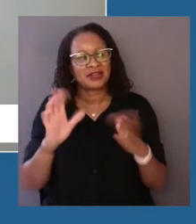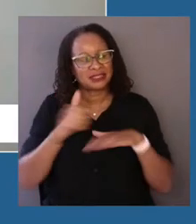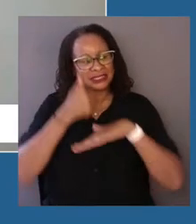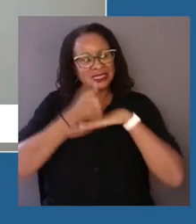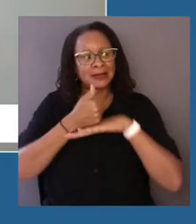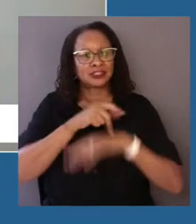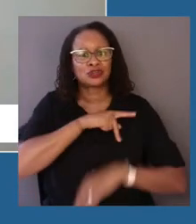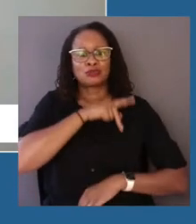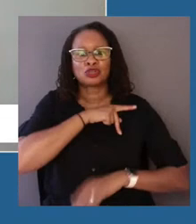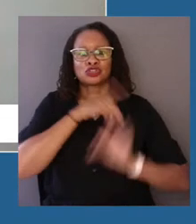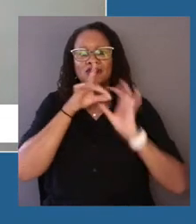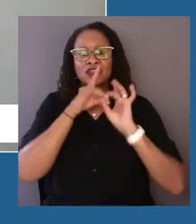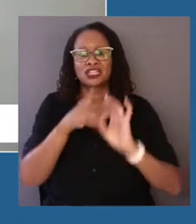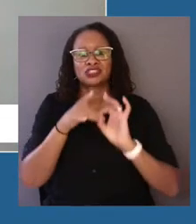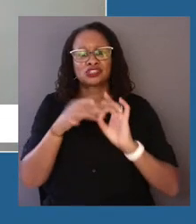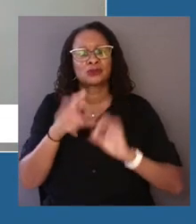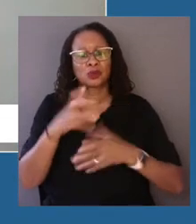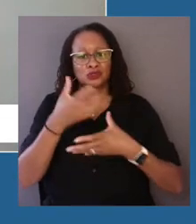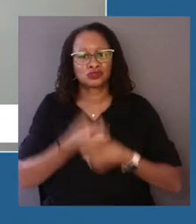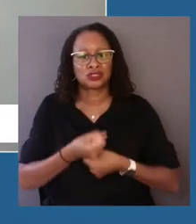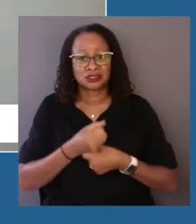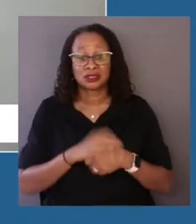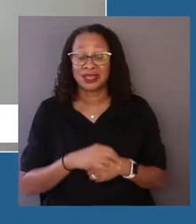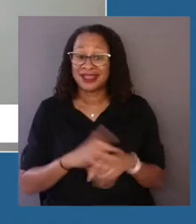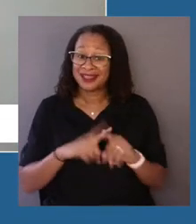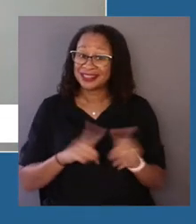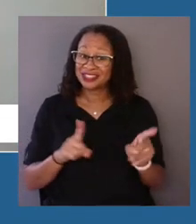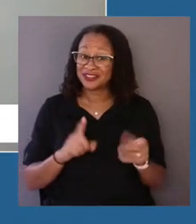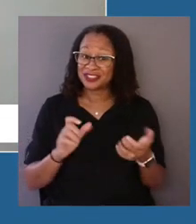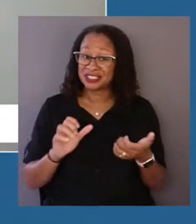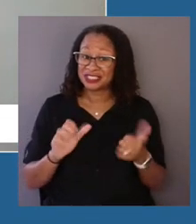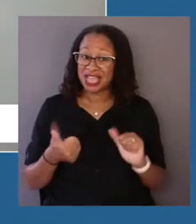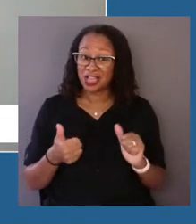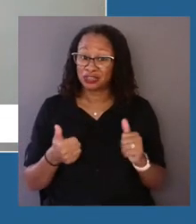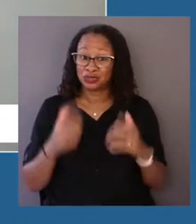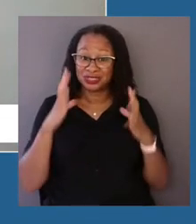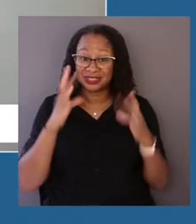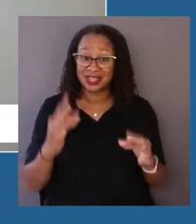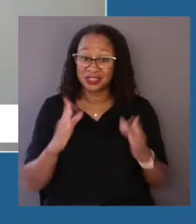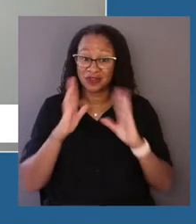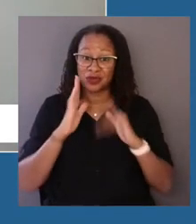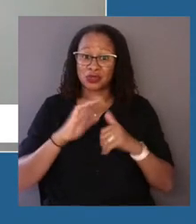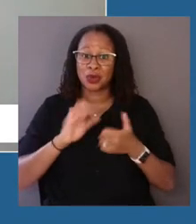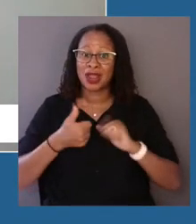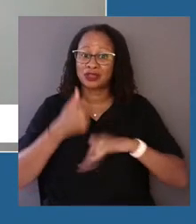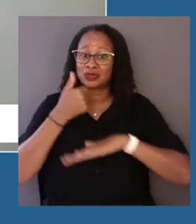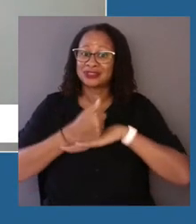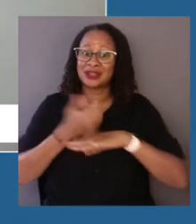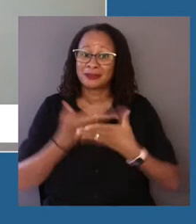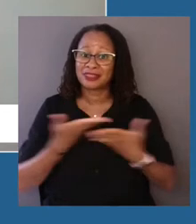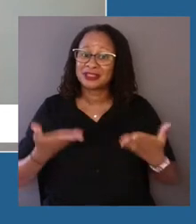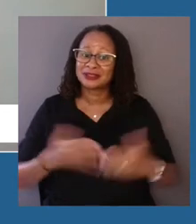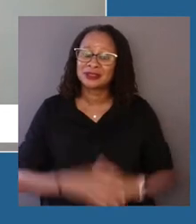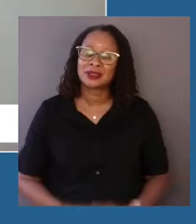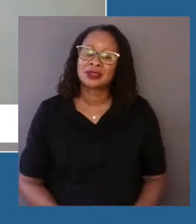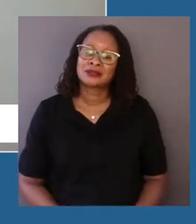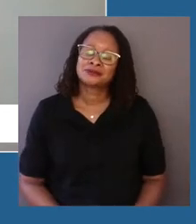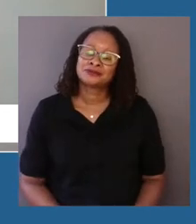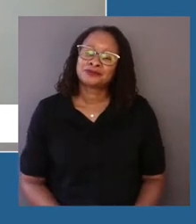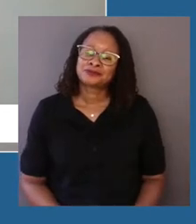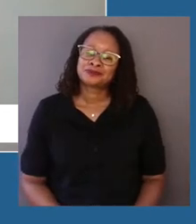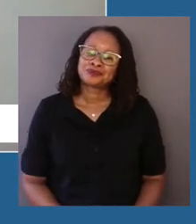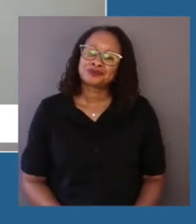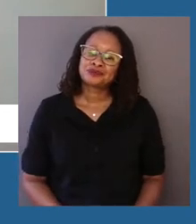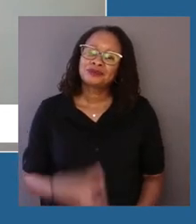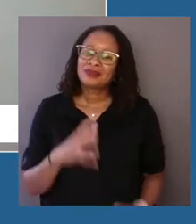personal trust. Are there differences in what you choose to focus on and how you frame things? And how do you think about that